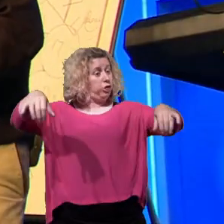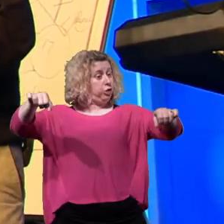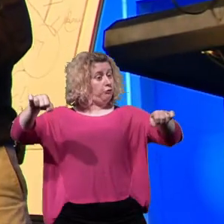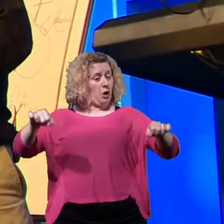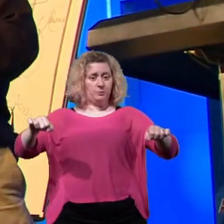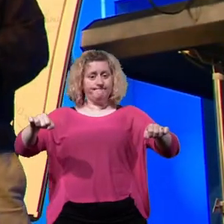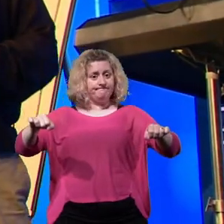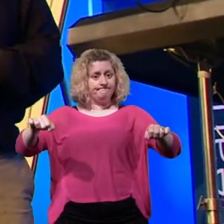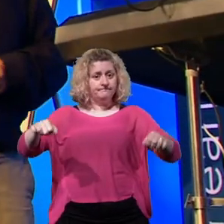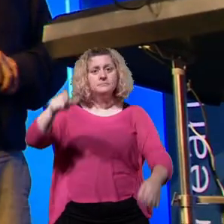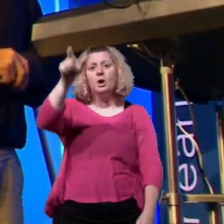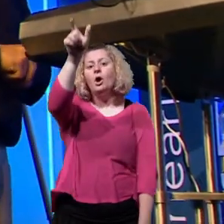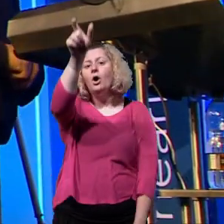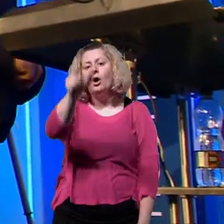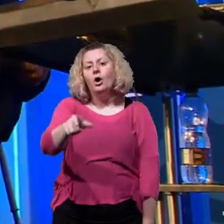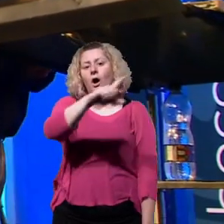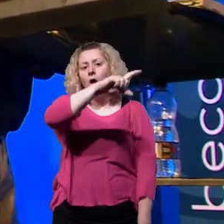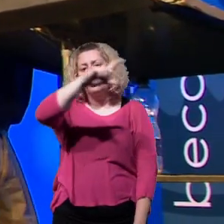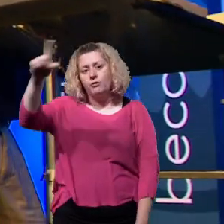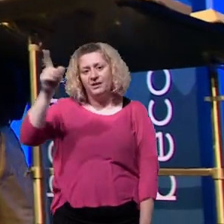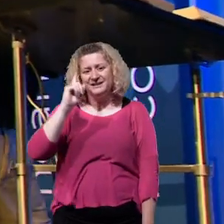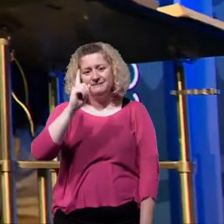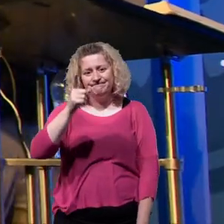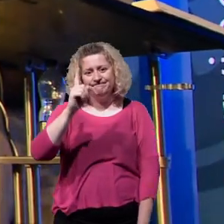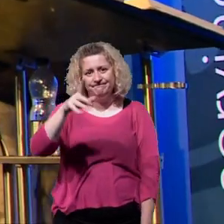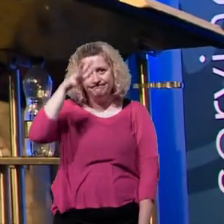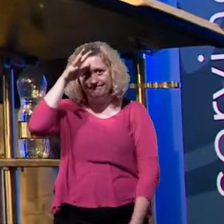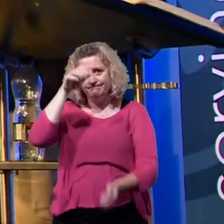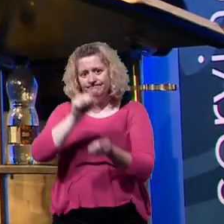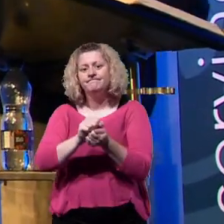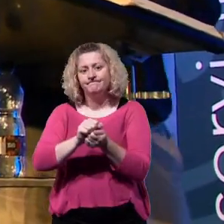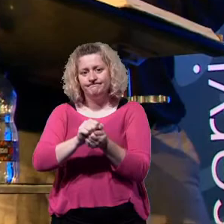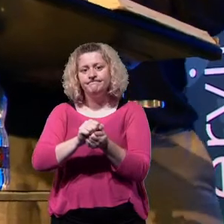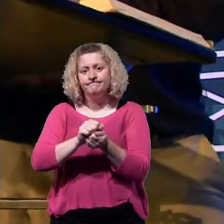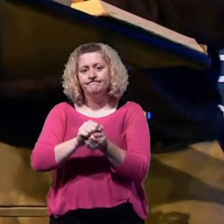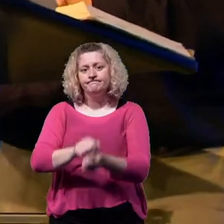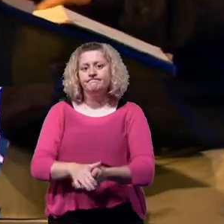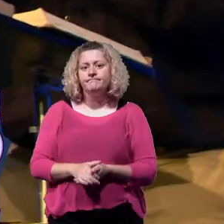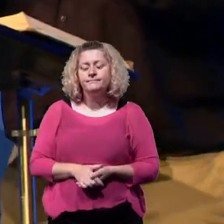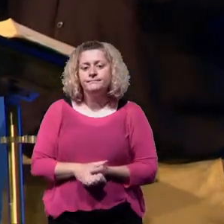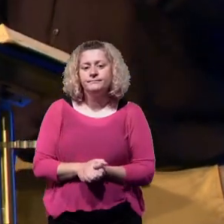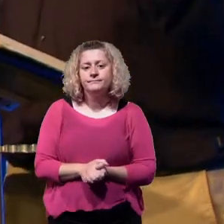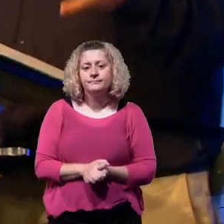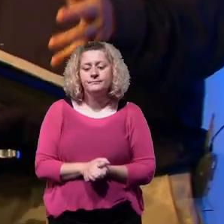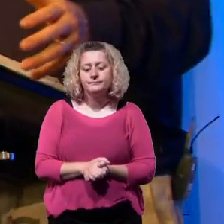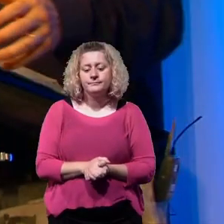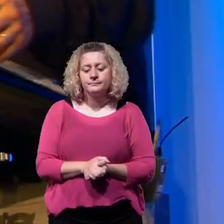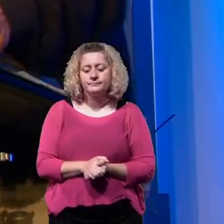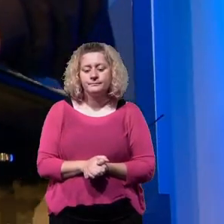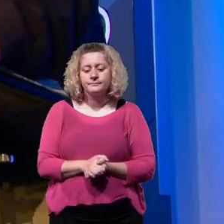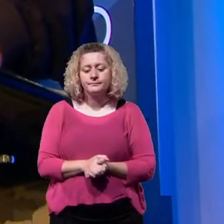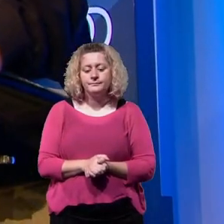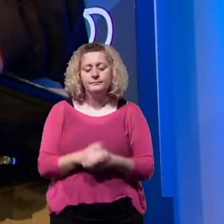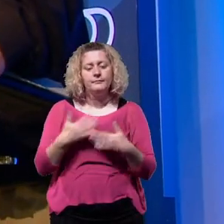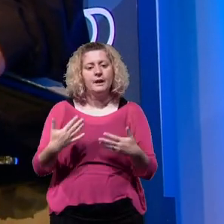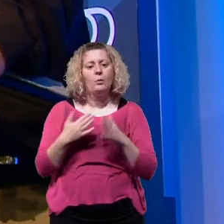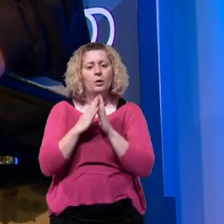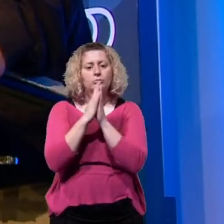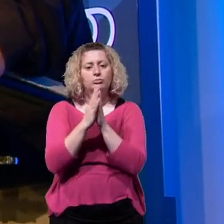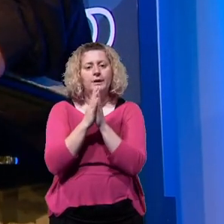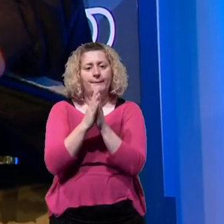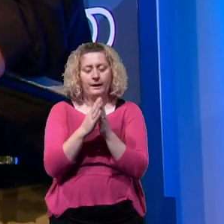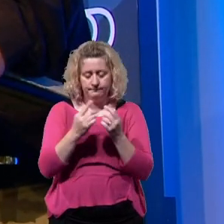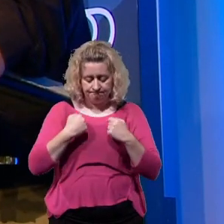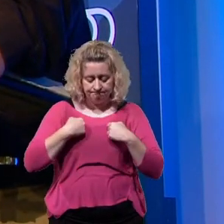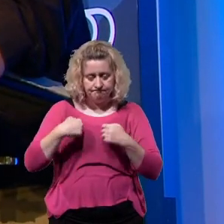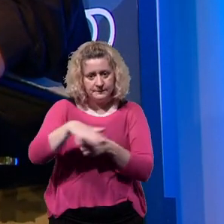was a cross. Okay, let's just have a moment there just to stop and to pray about our own